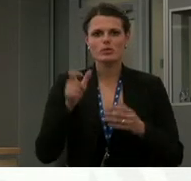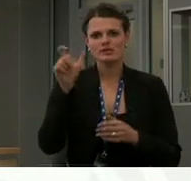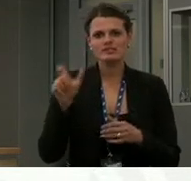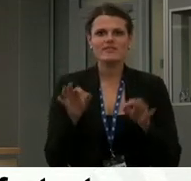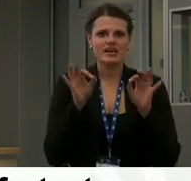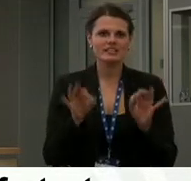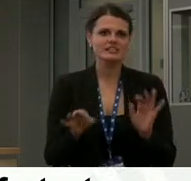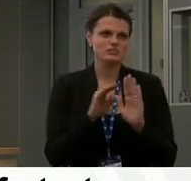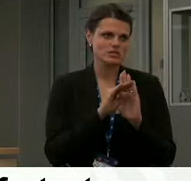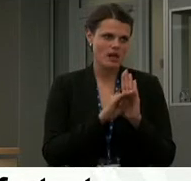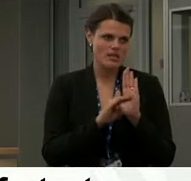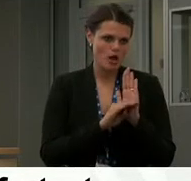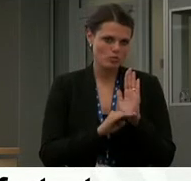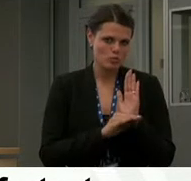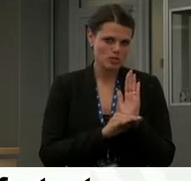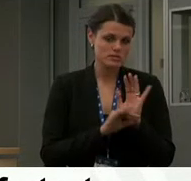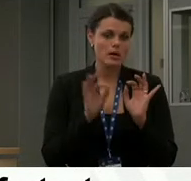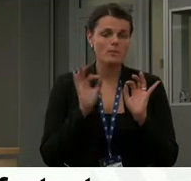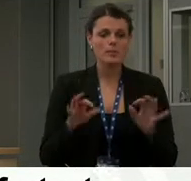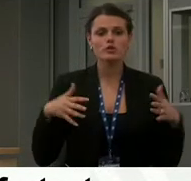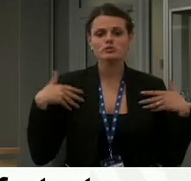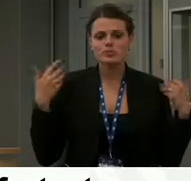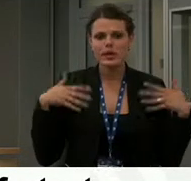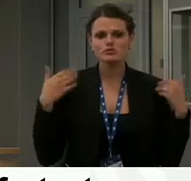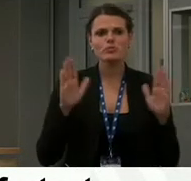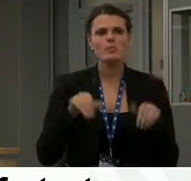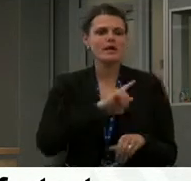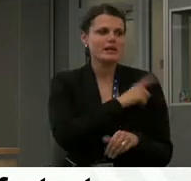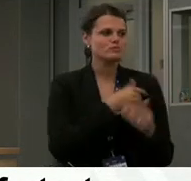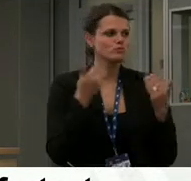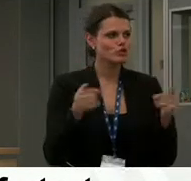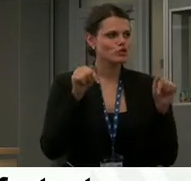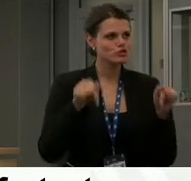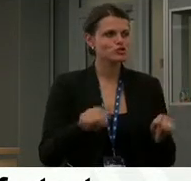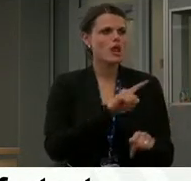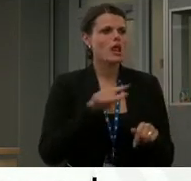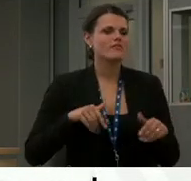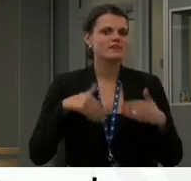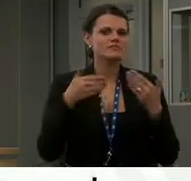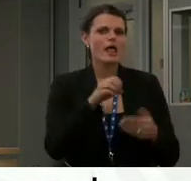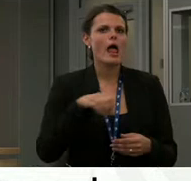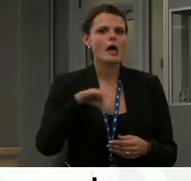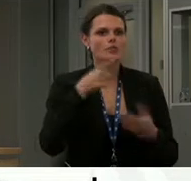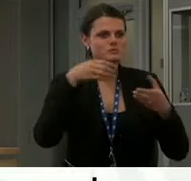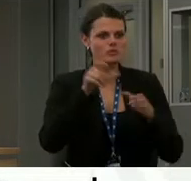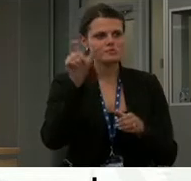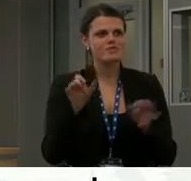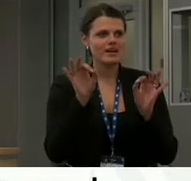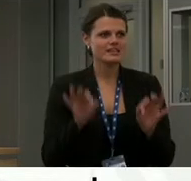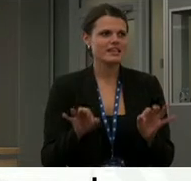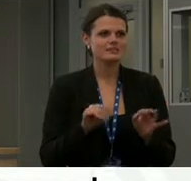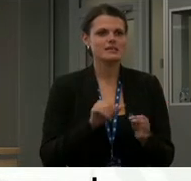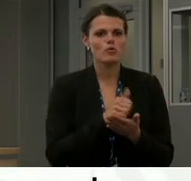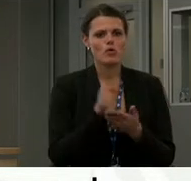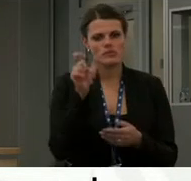what has been stipulated or imposed by the international human rights standards for people with